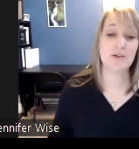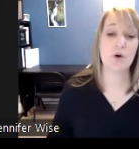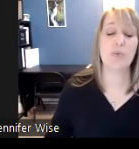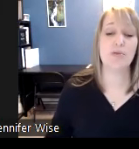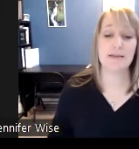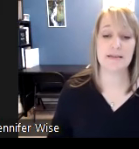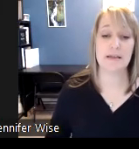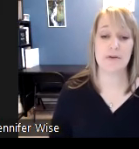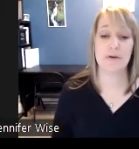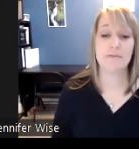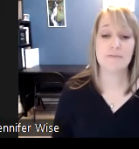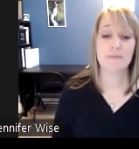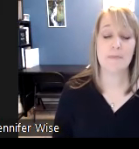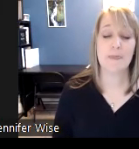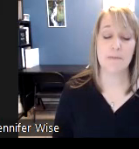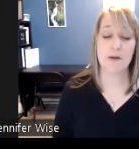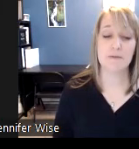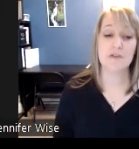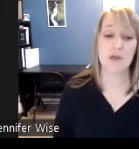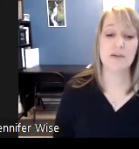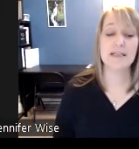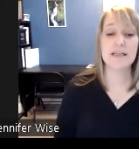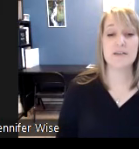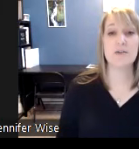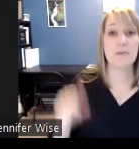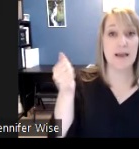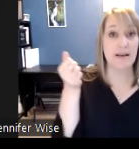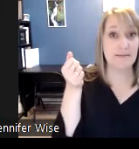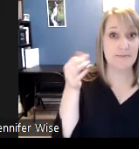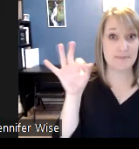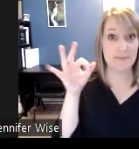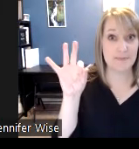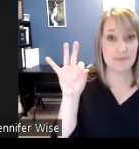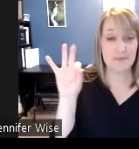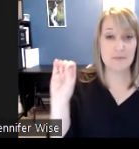got the 0 plus another number. So 1907 would be